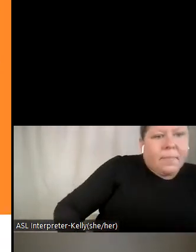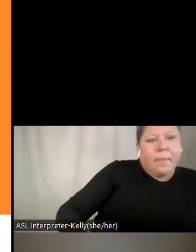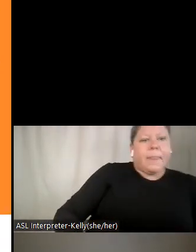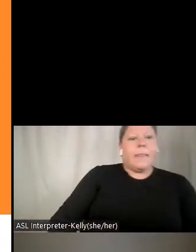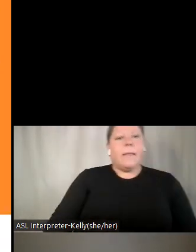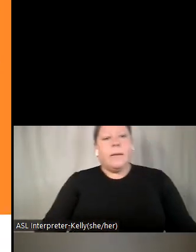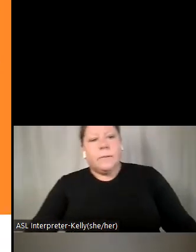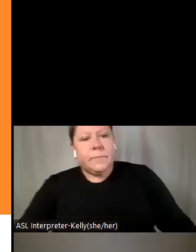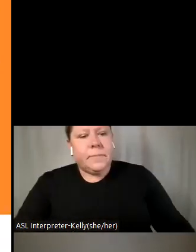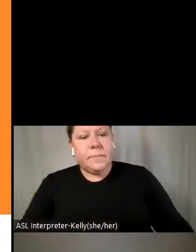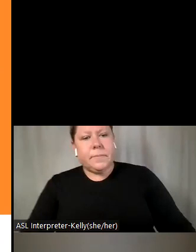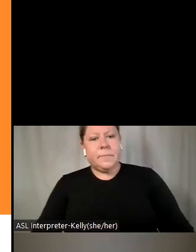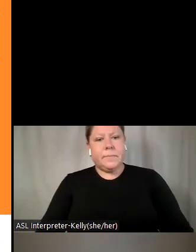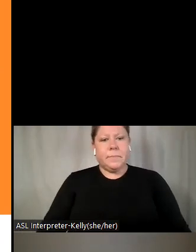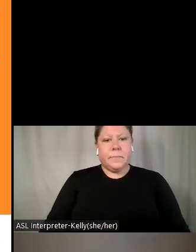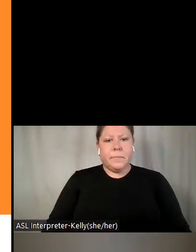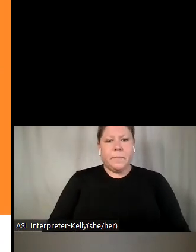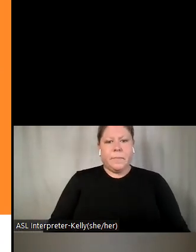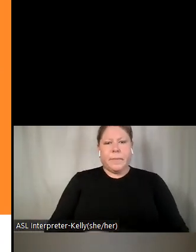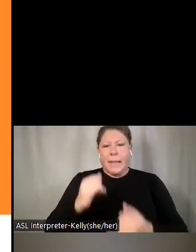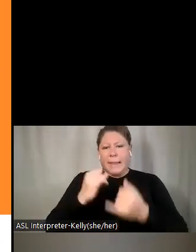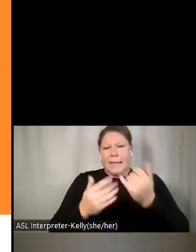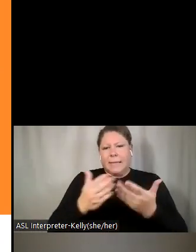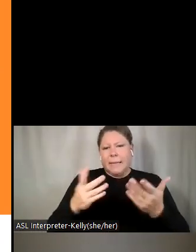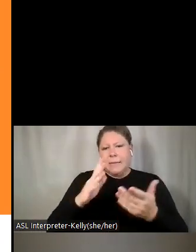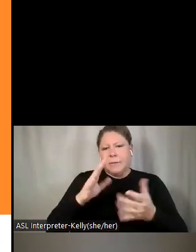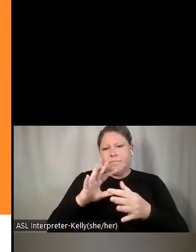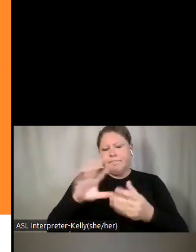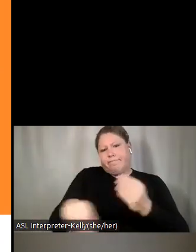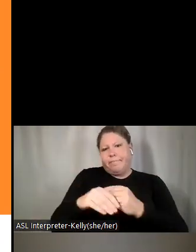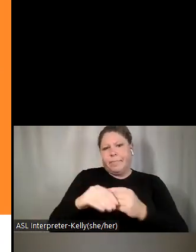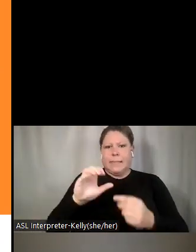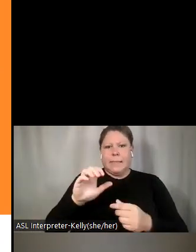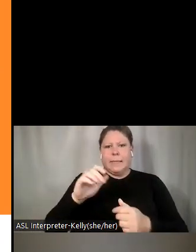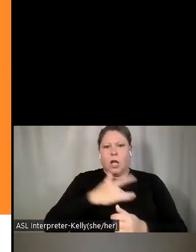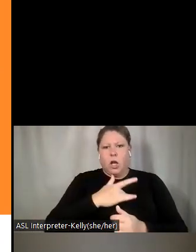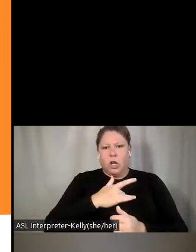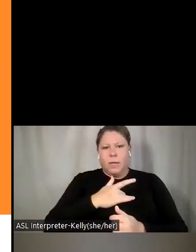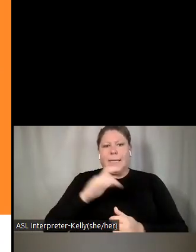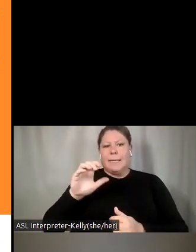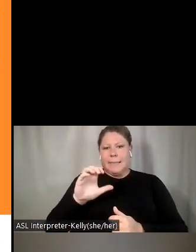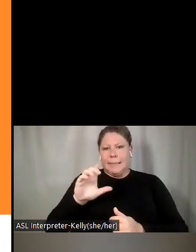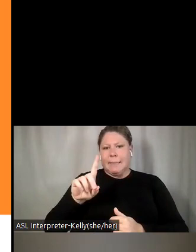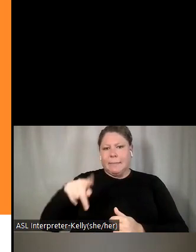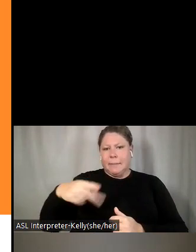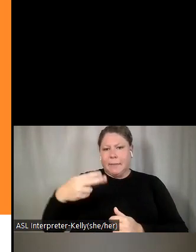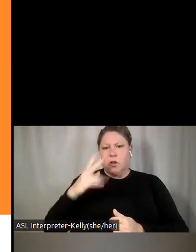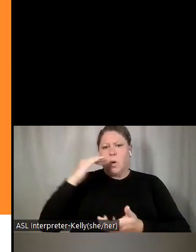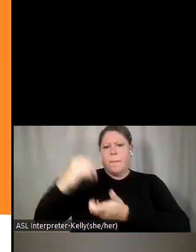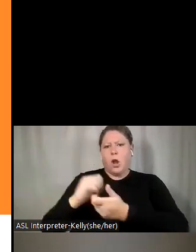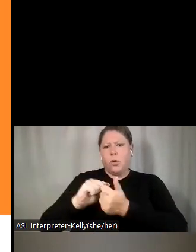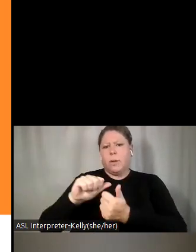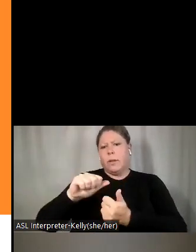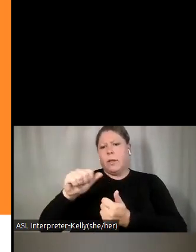And the last thing I'll speak to for the HEART A3 is that CDPH will be partnering with the Othering and Belonging Institute at